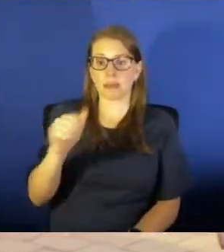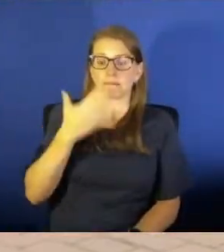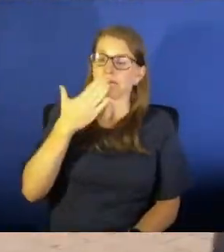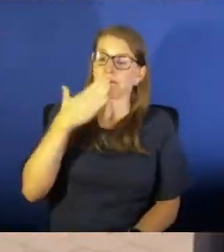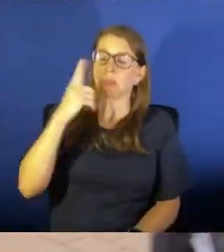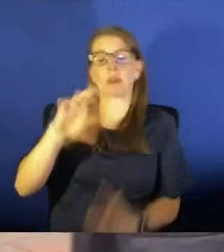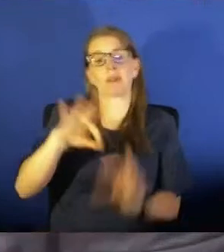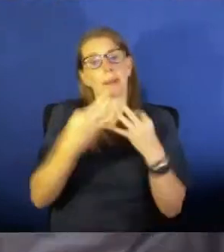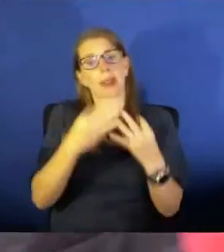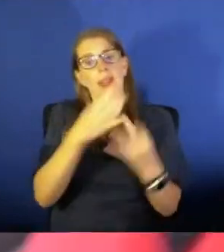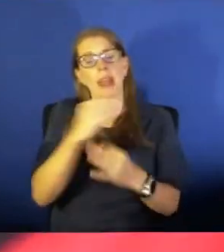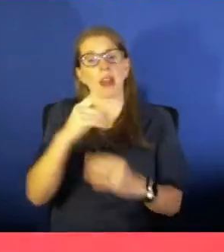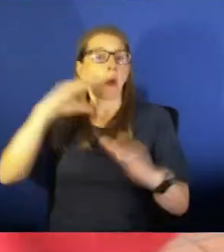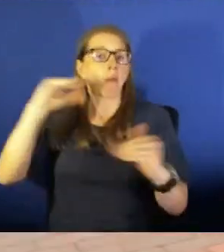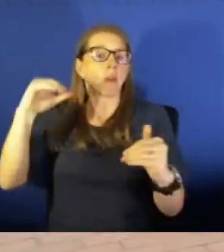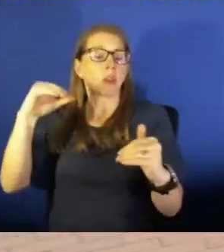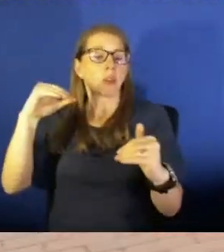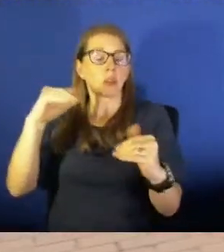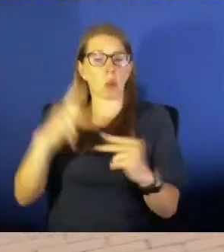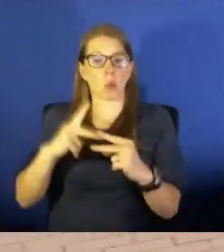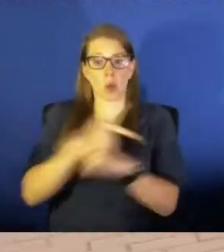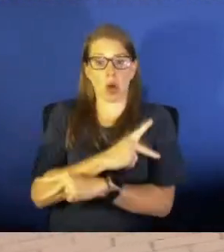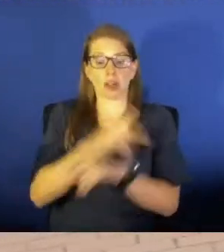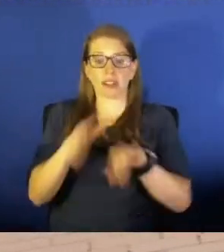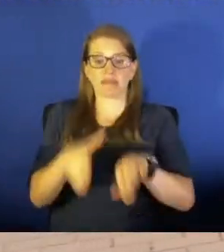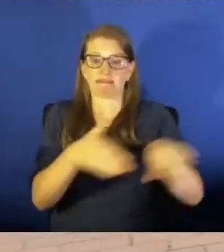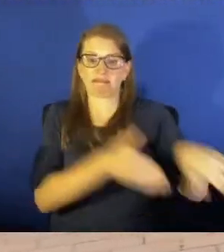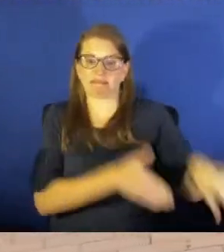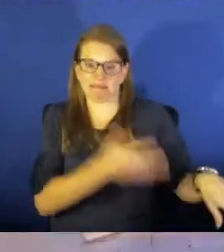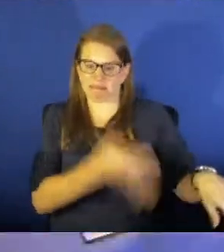are hopeful the worst is now behind them.